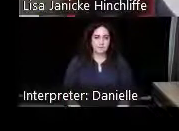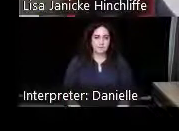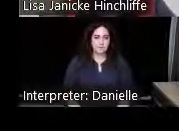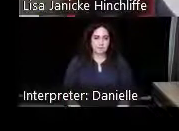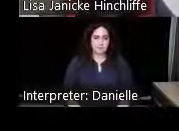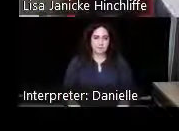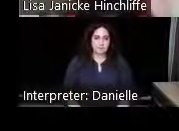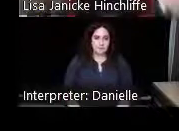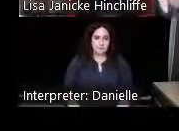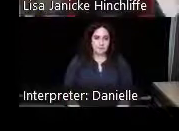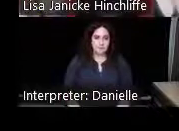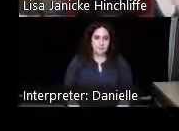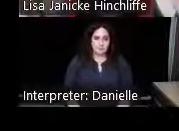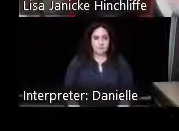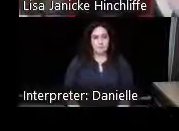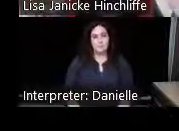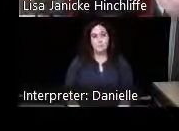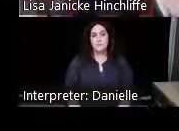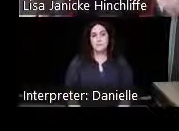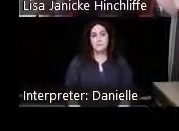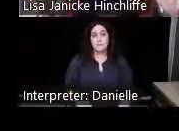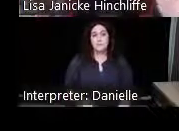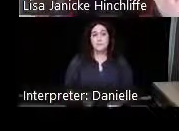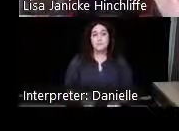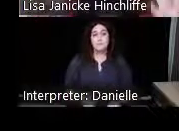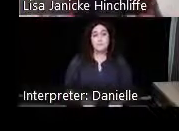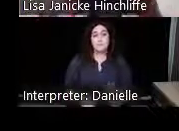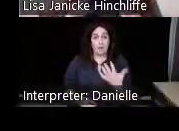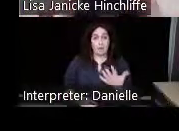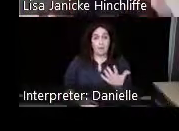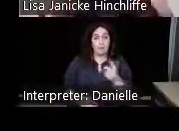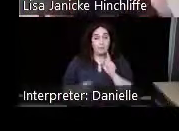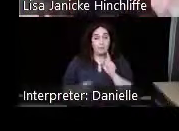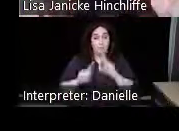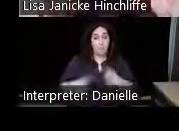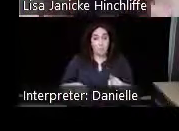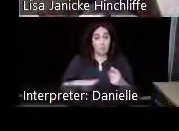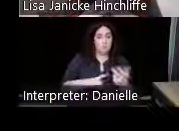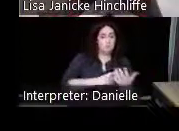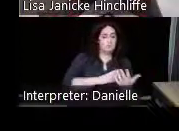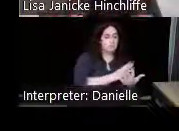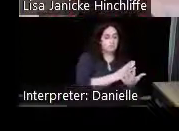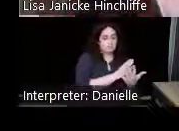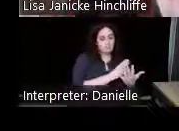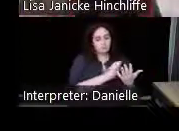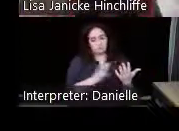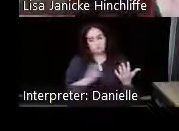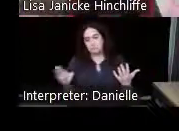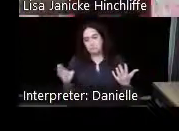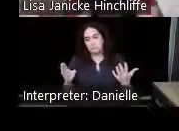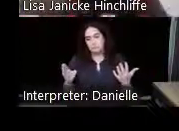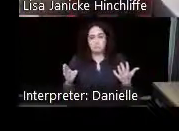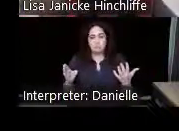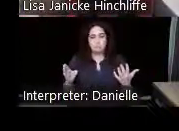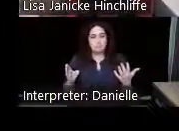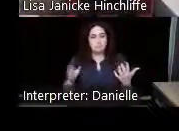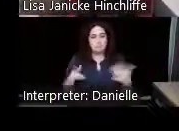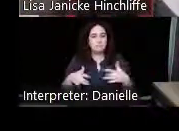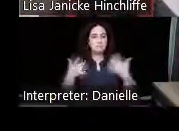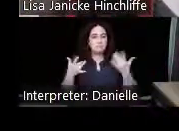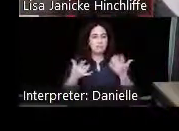We then were able to look across those 5 evaluative reports and say, okay, what is the state of preprint